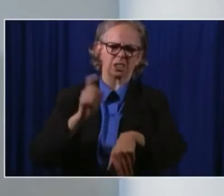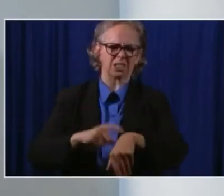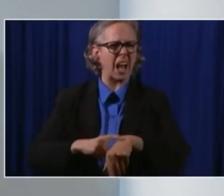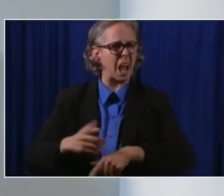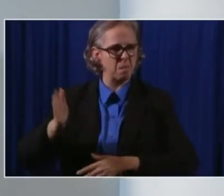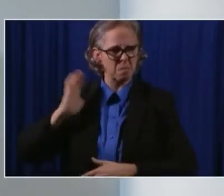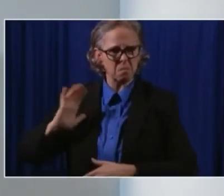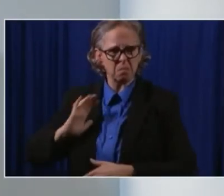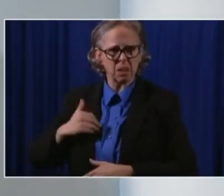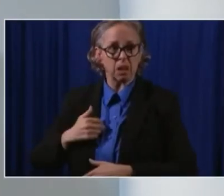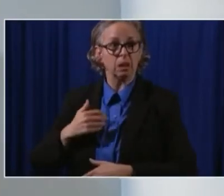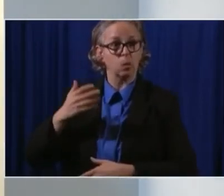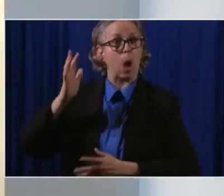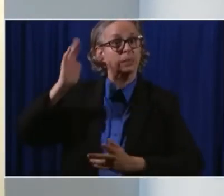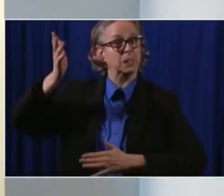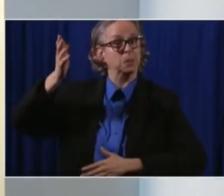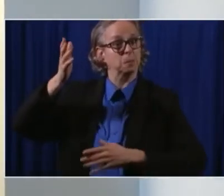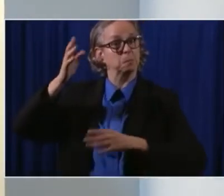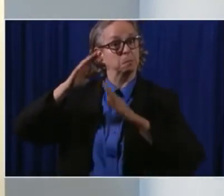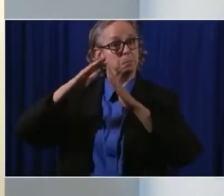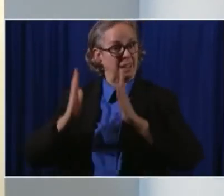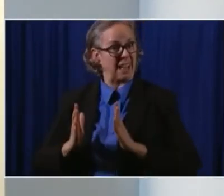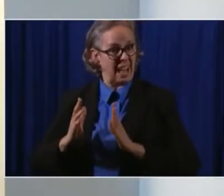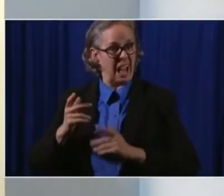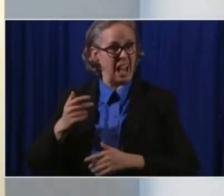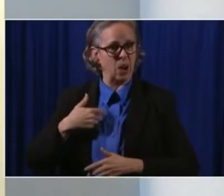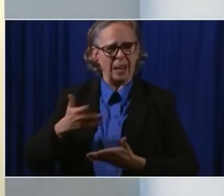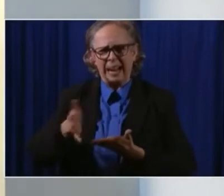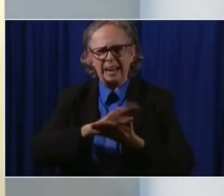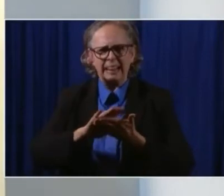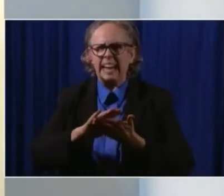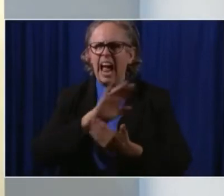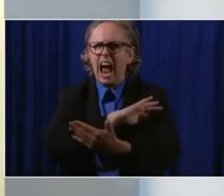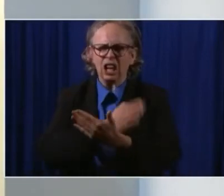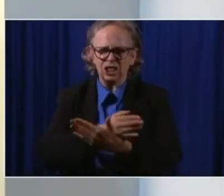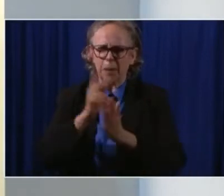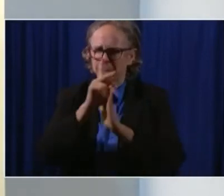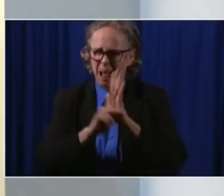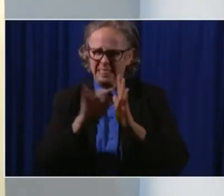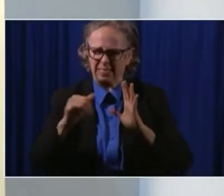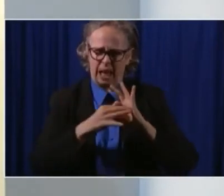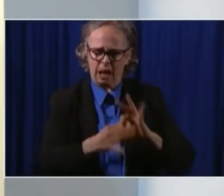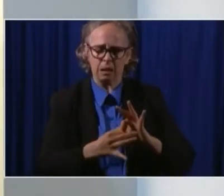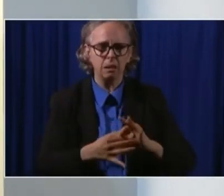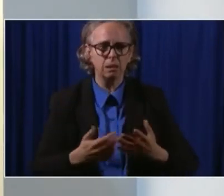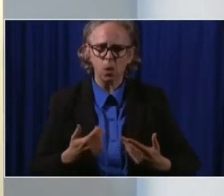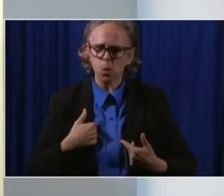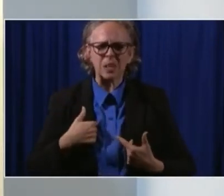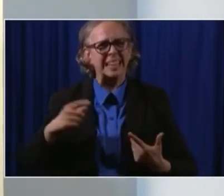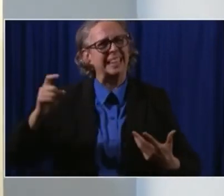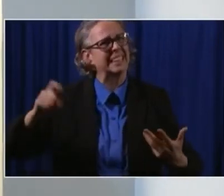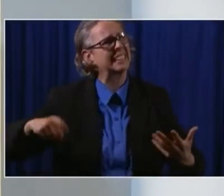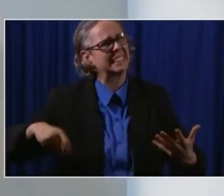for Ohio. Ohio needs zero carbon energy to hit our targeted goals for carbon